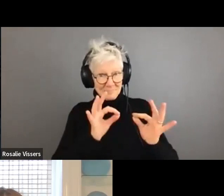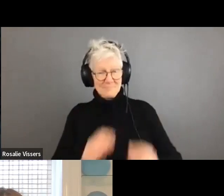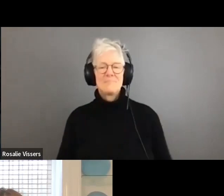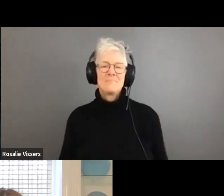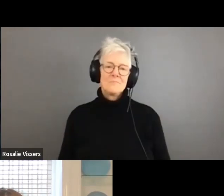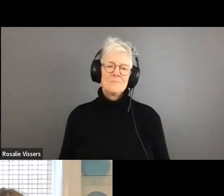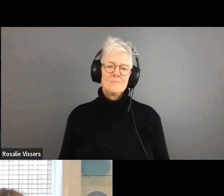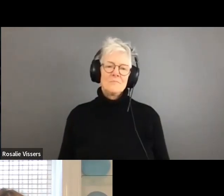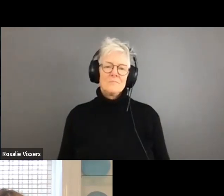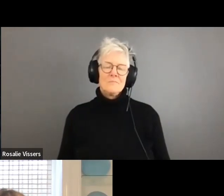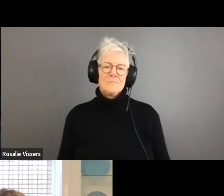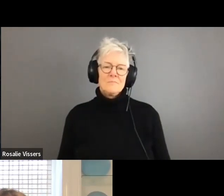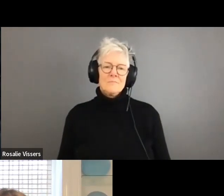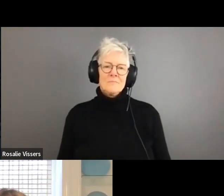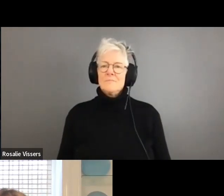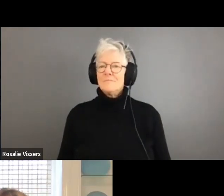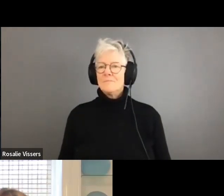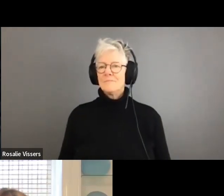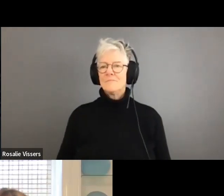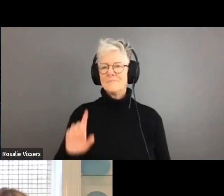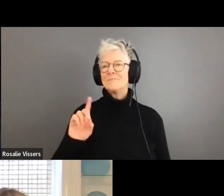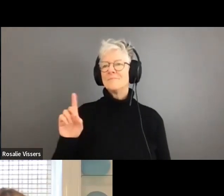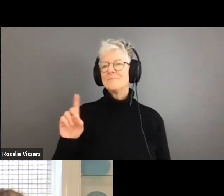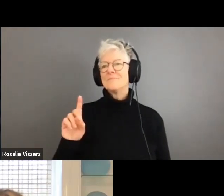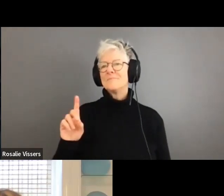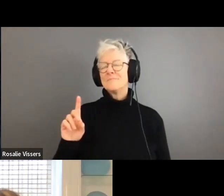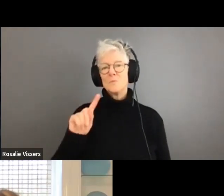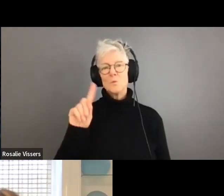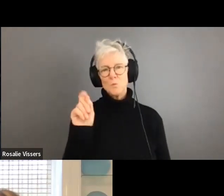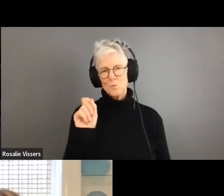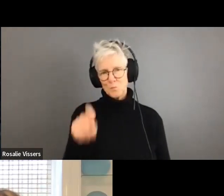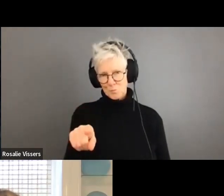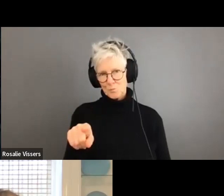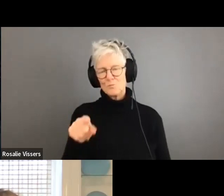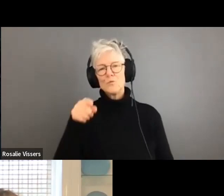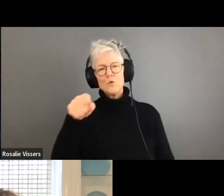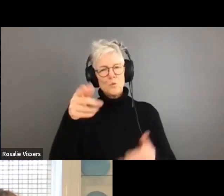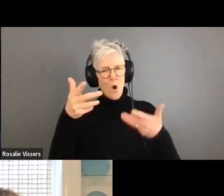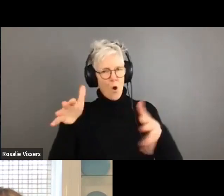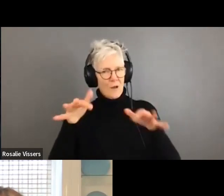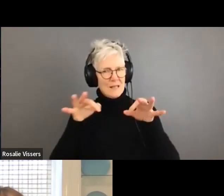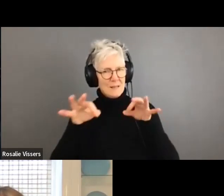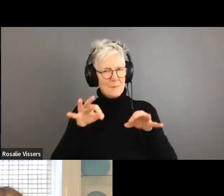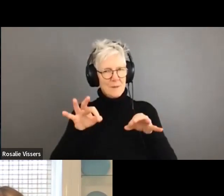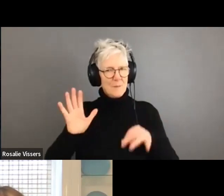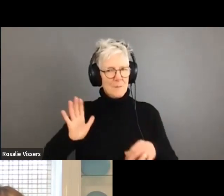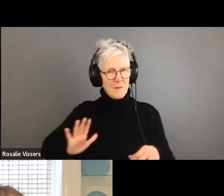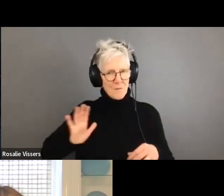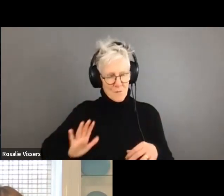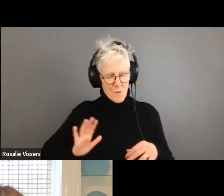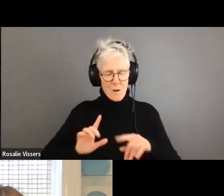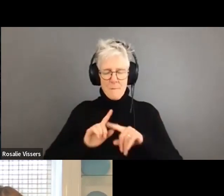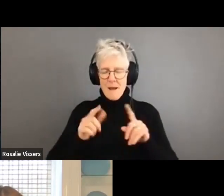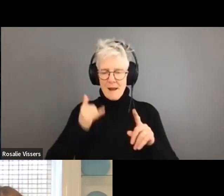Thank you. So I actually have a question, and I know you've touched on this before, but for those of us who are